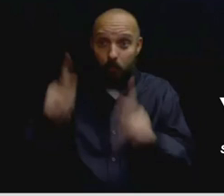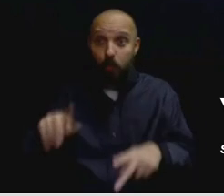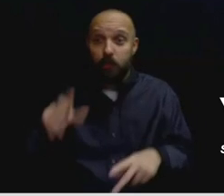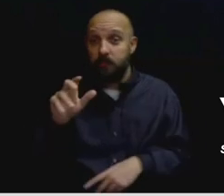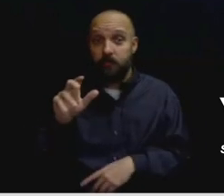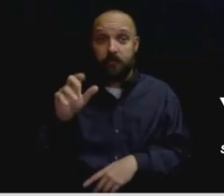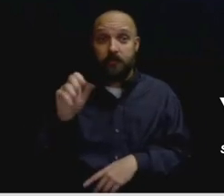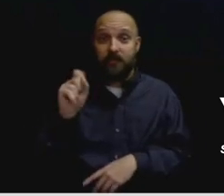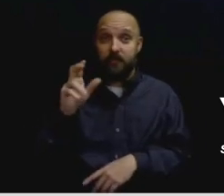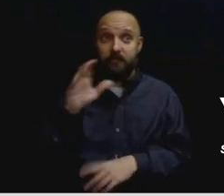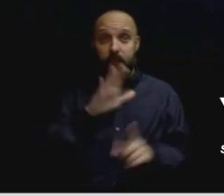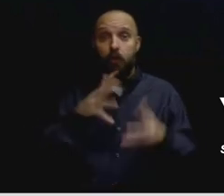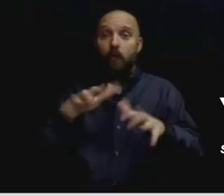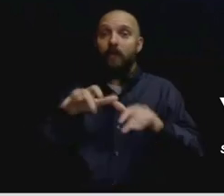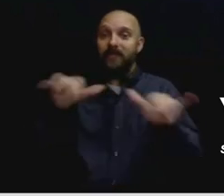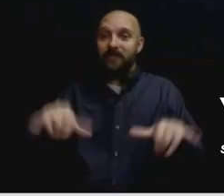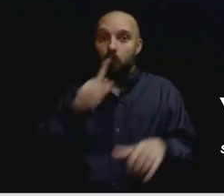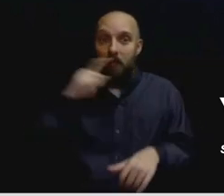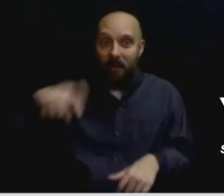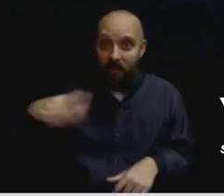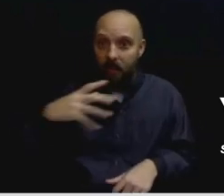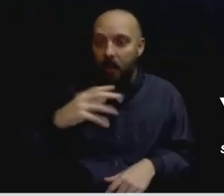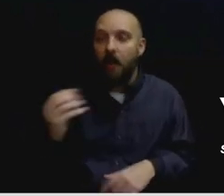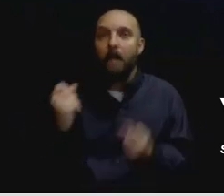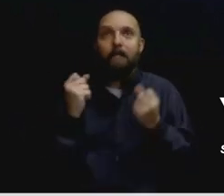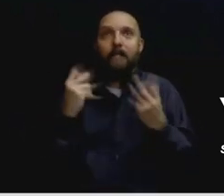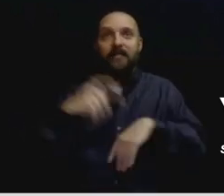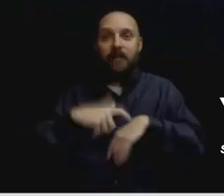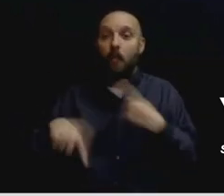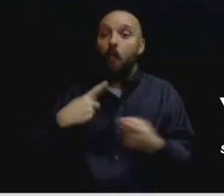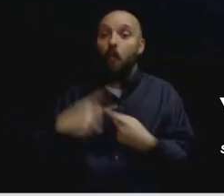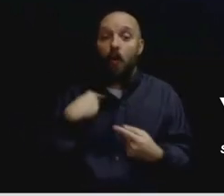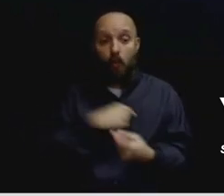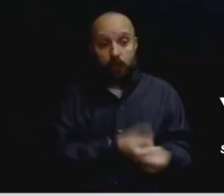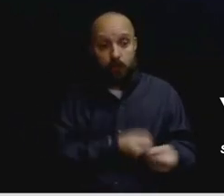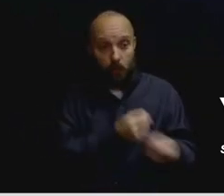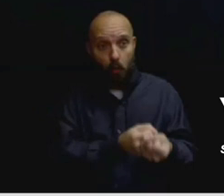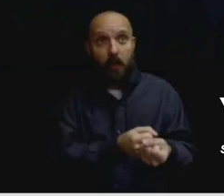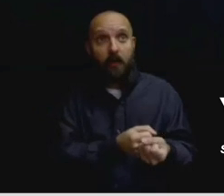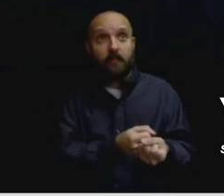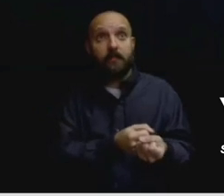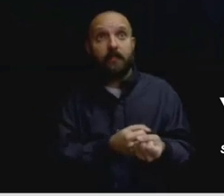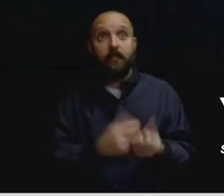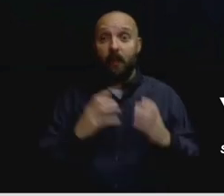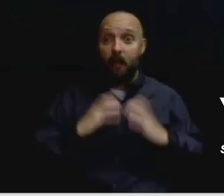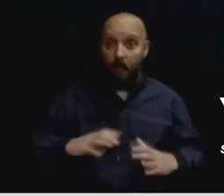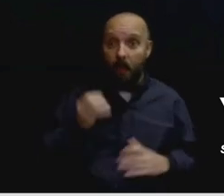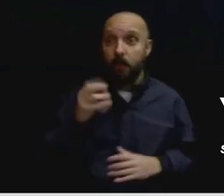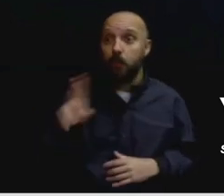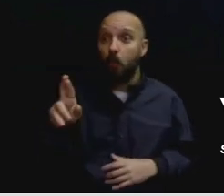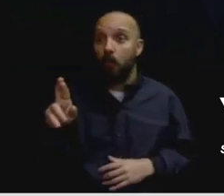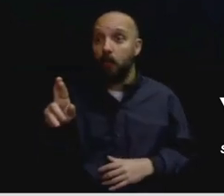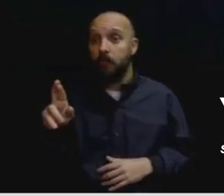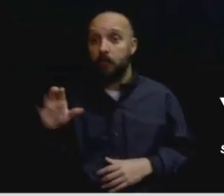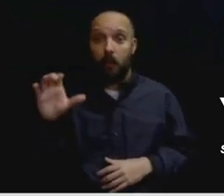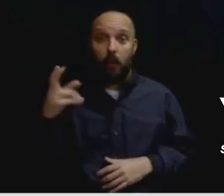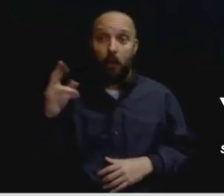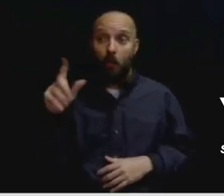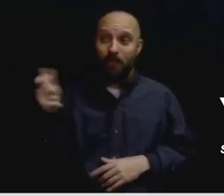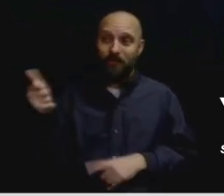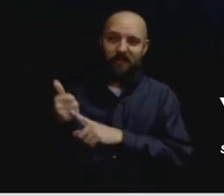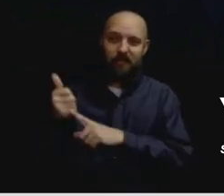need? And many times when we're supporting clients, or Chloe, she's a teacher assistant